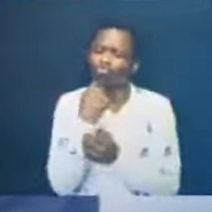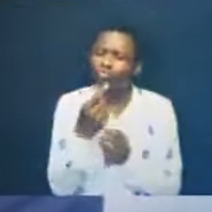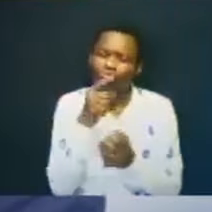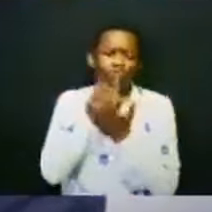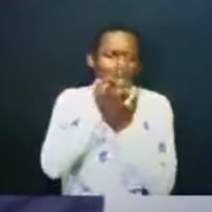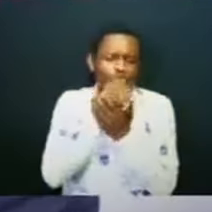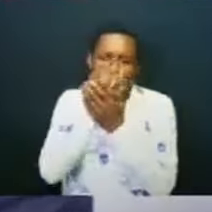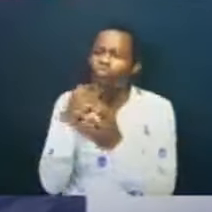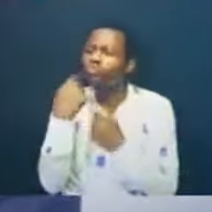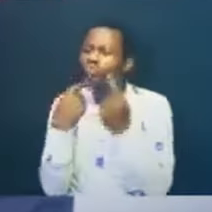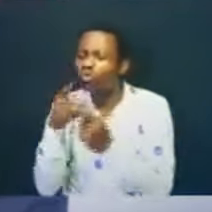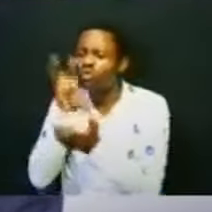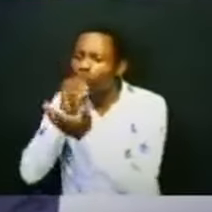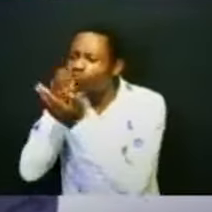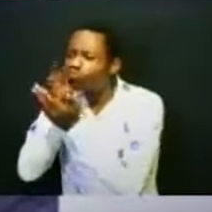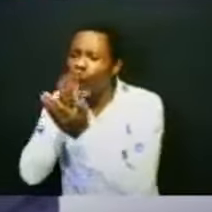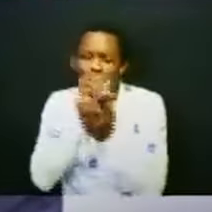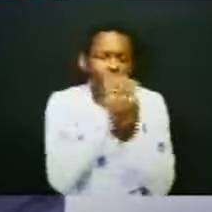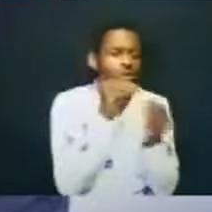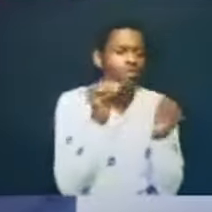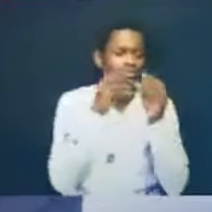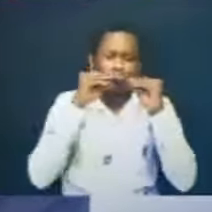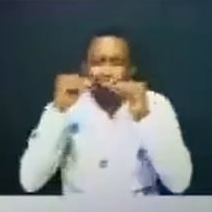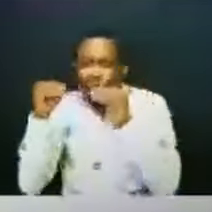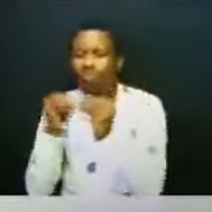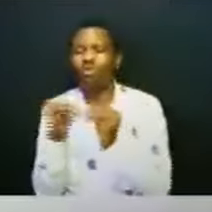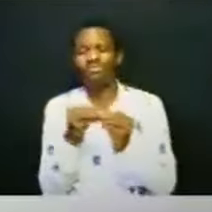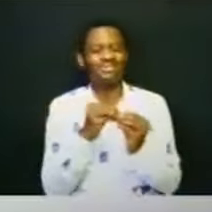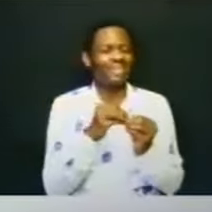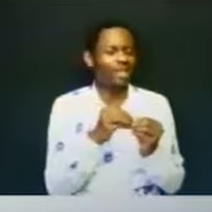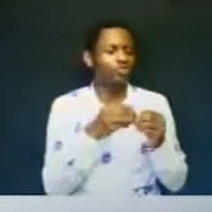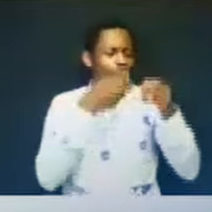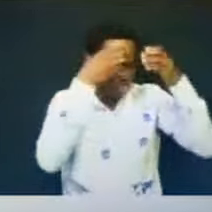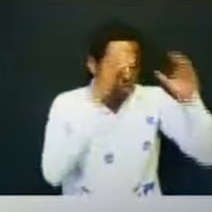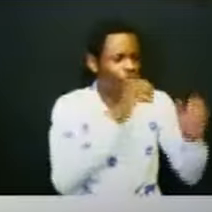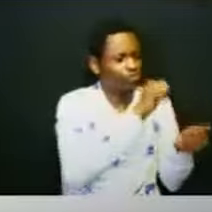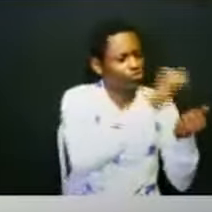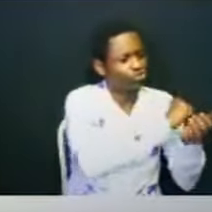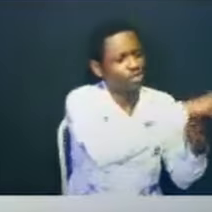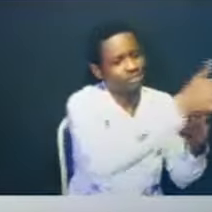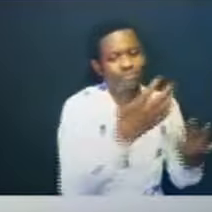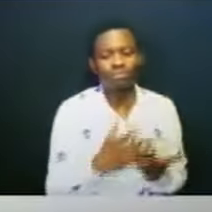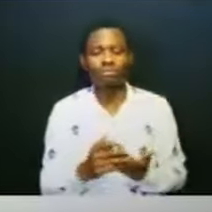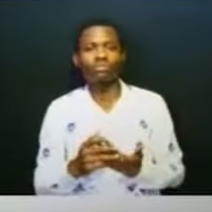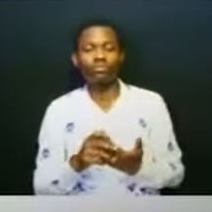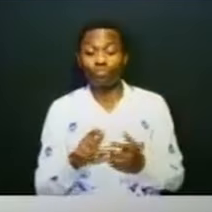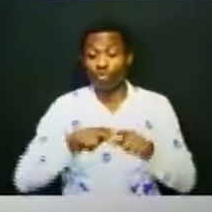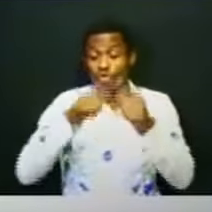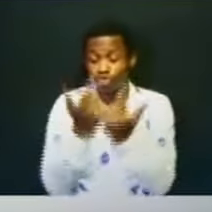talkers. And they talk to destroy others. Now, what Kasadi say afofro? So people who are bitter